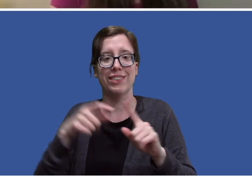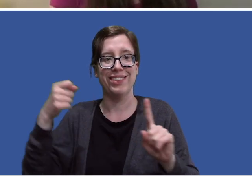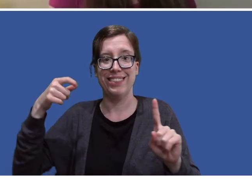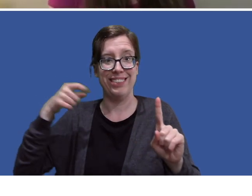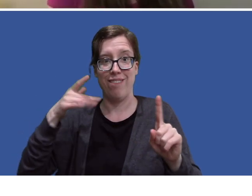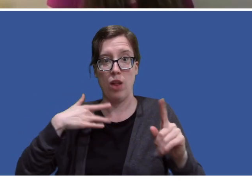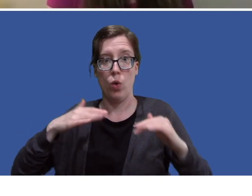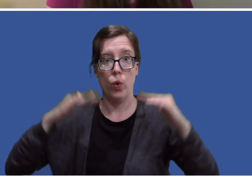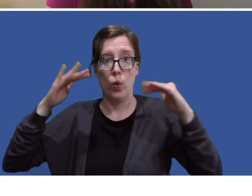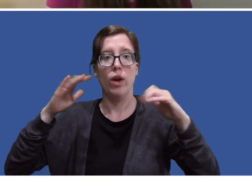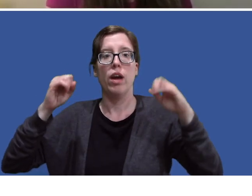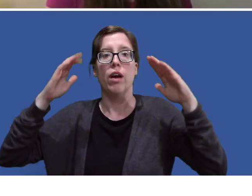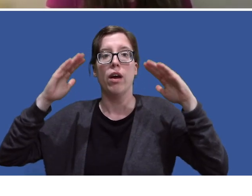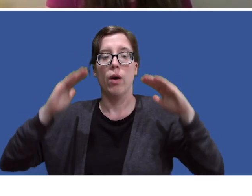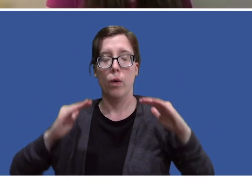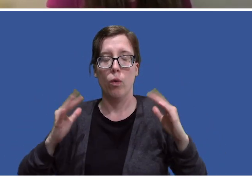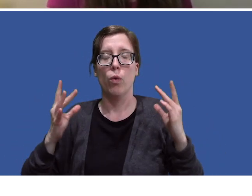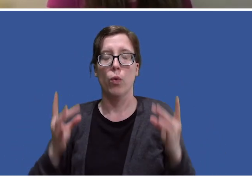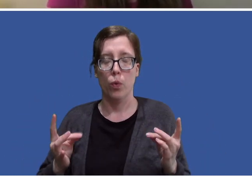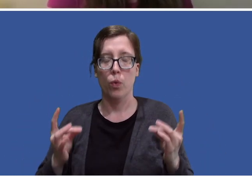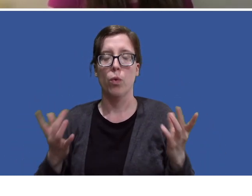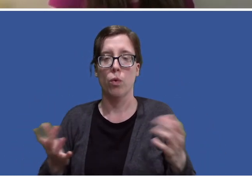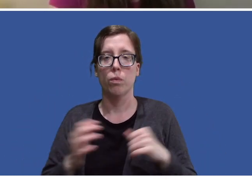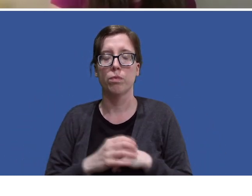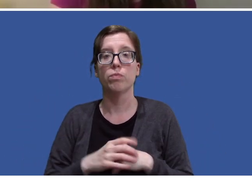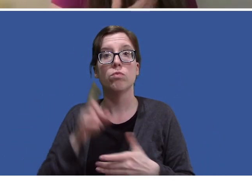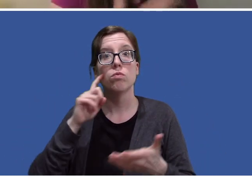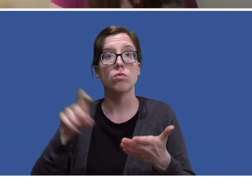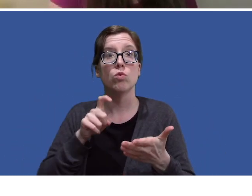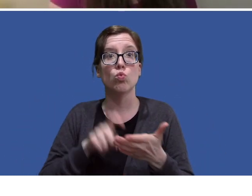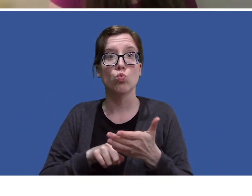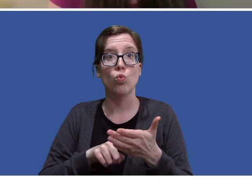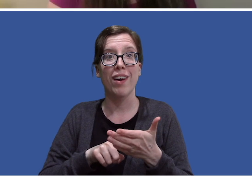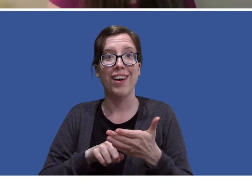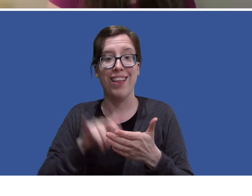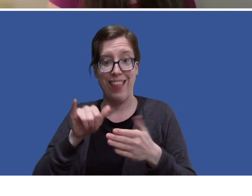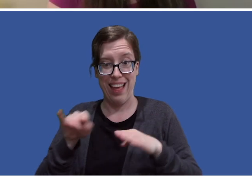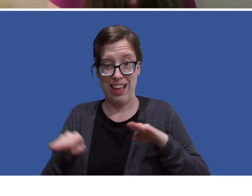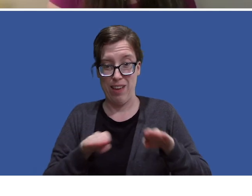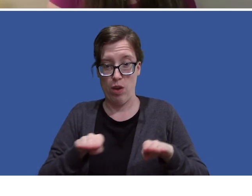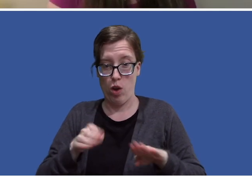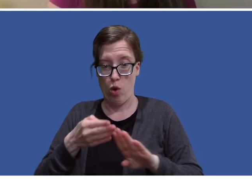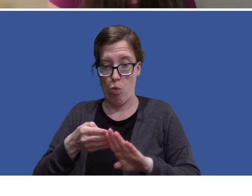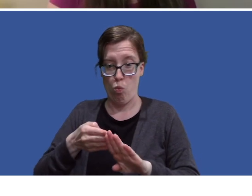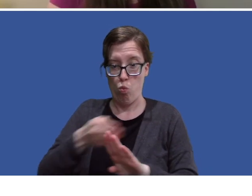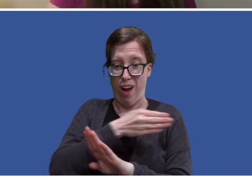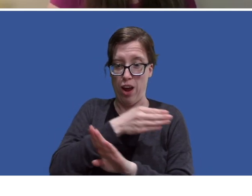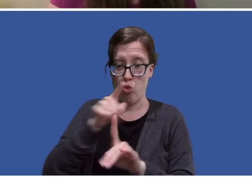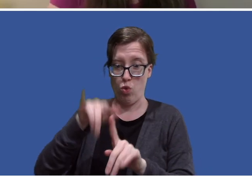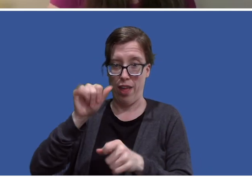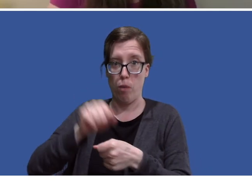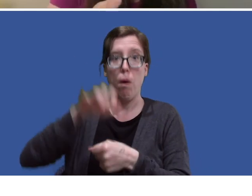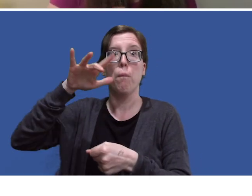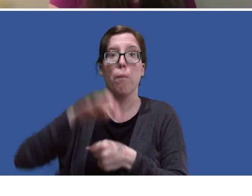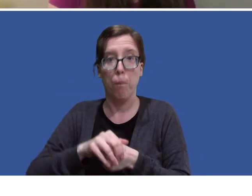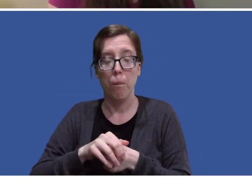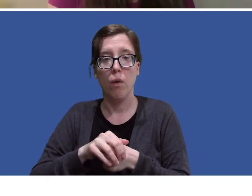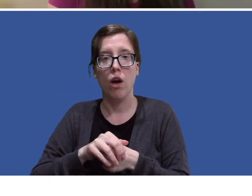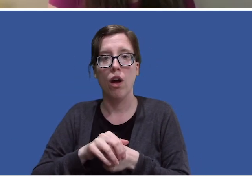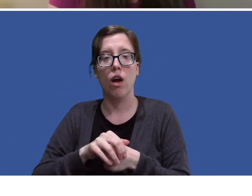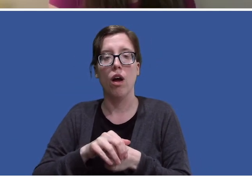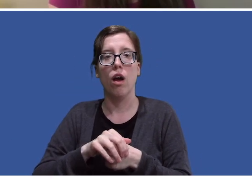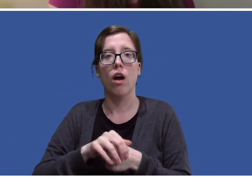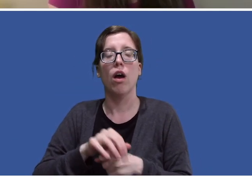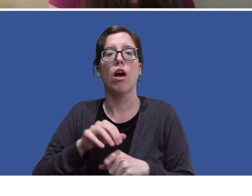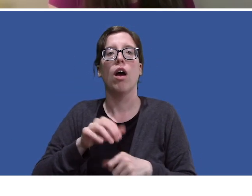Recognizing the behaviors that occur prior to an outburst can also help teachers and team members catch it